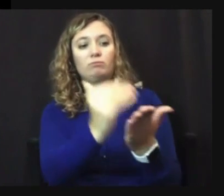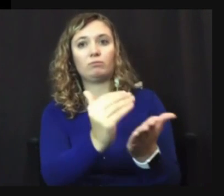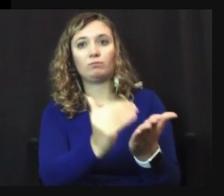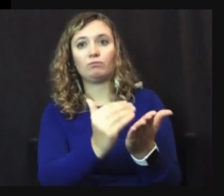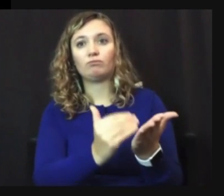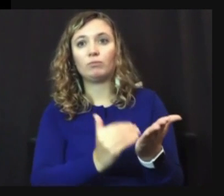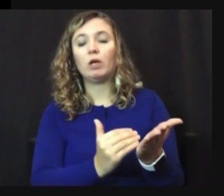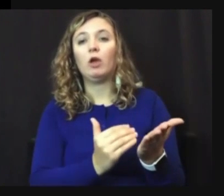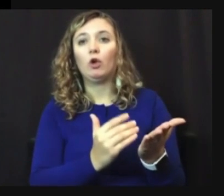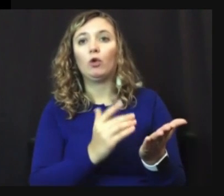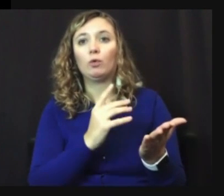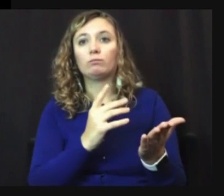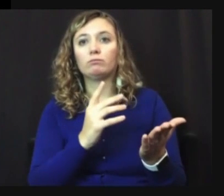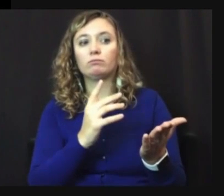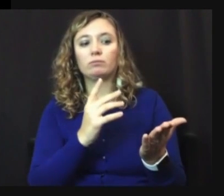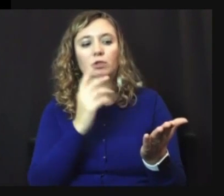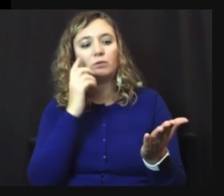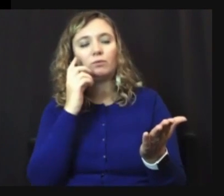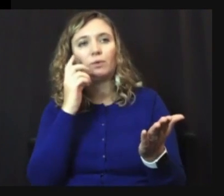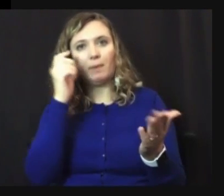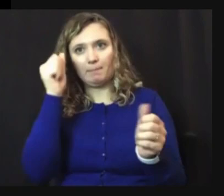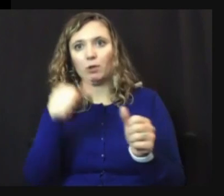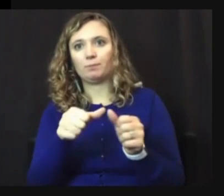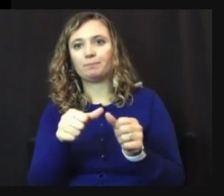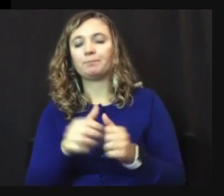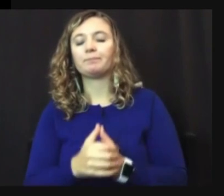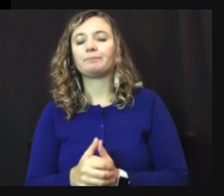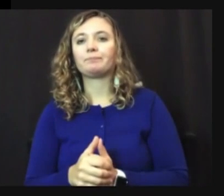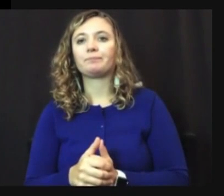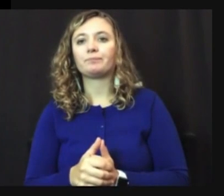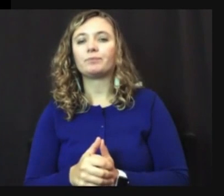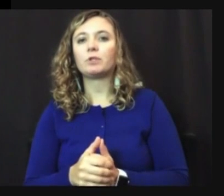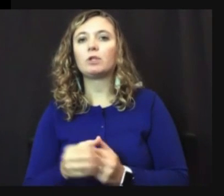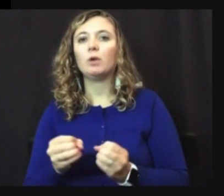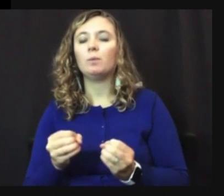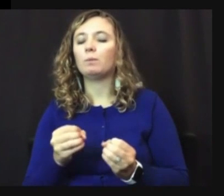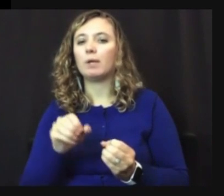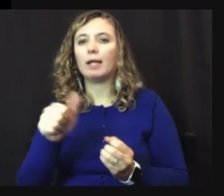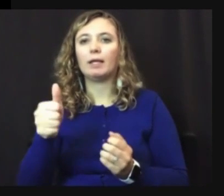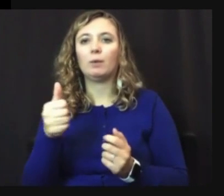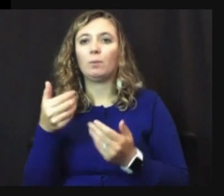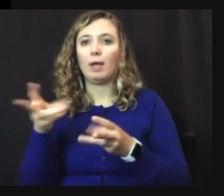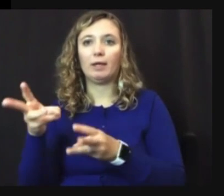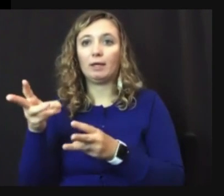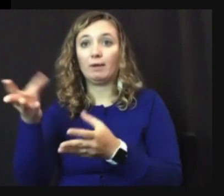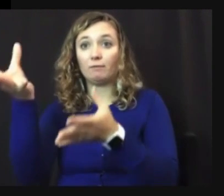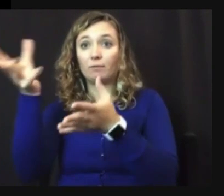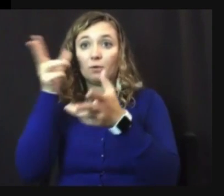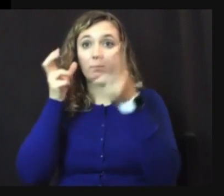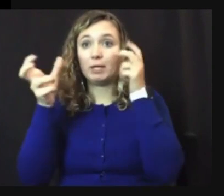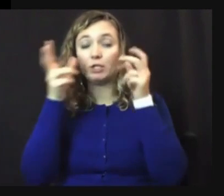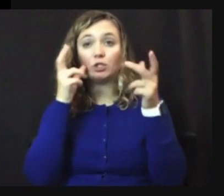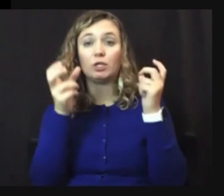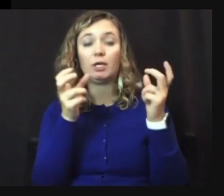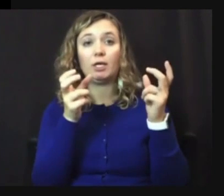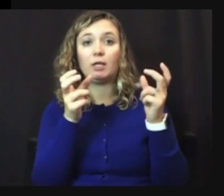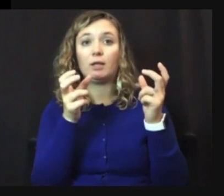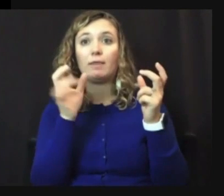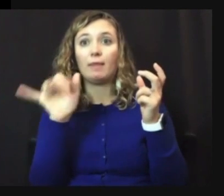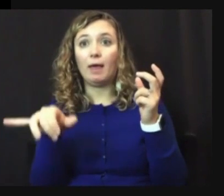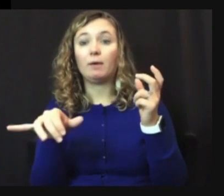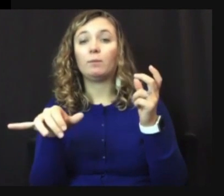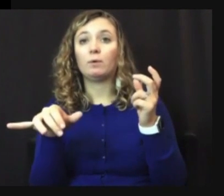auditorily. Any way that we can get information in will then help to reignite the memory that we